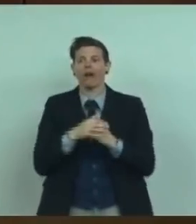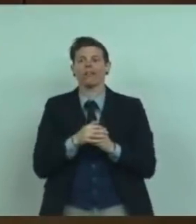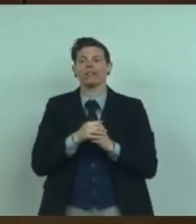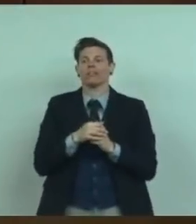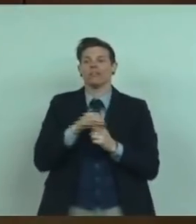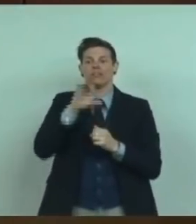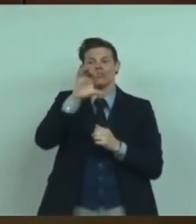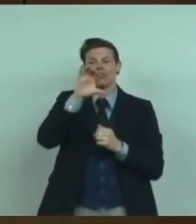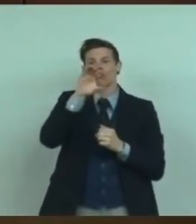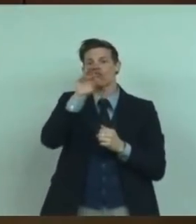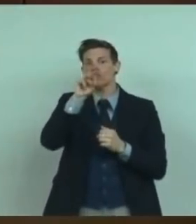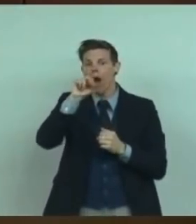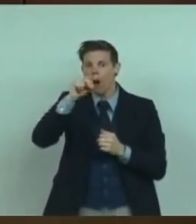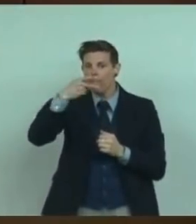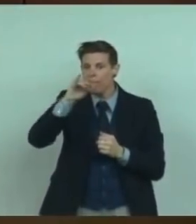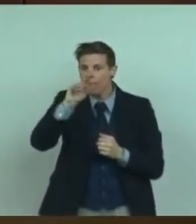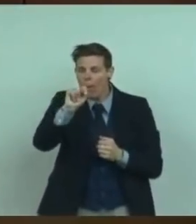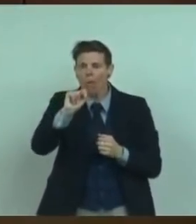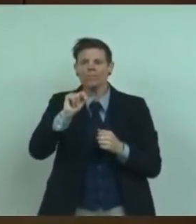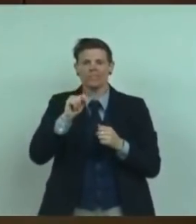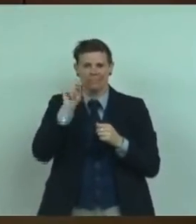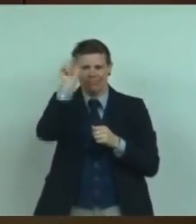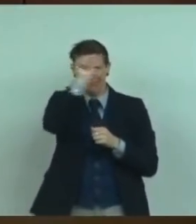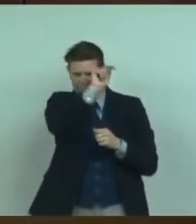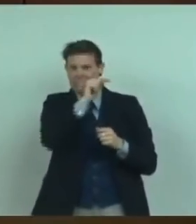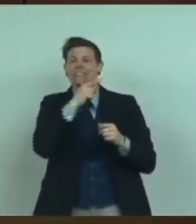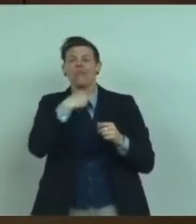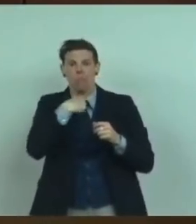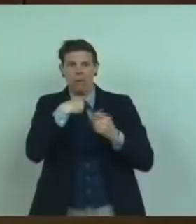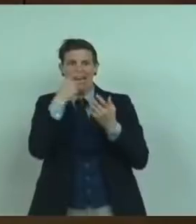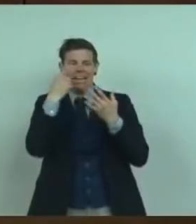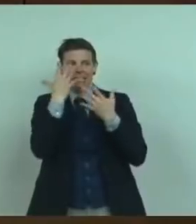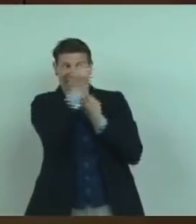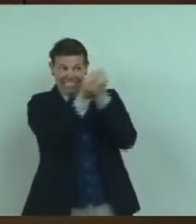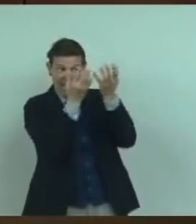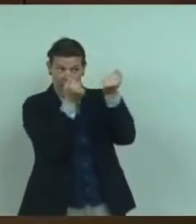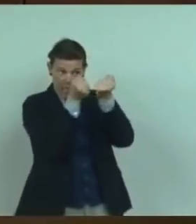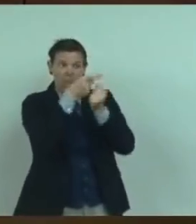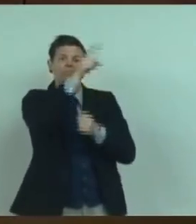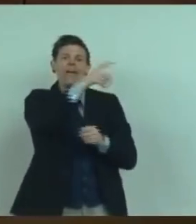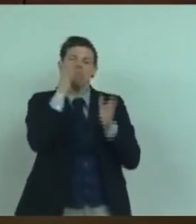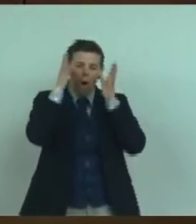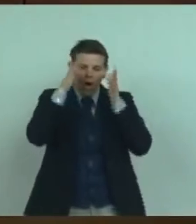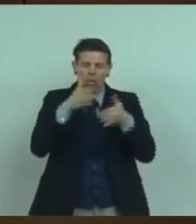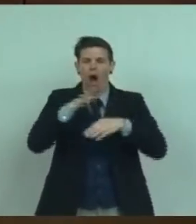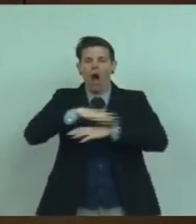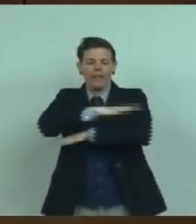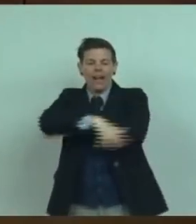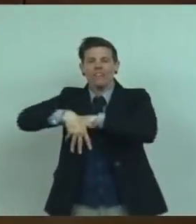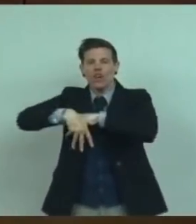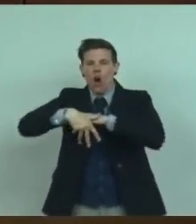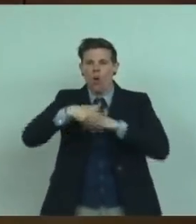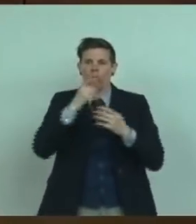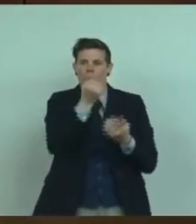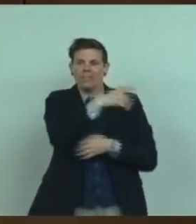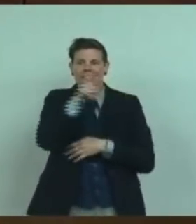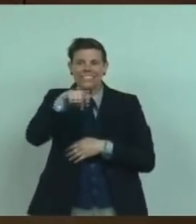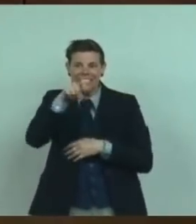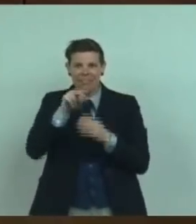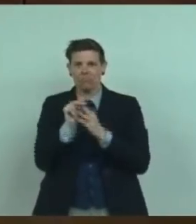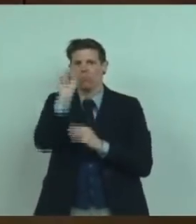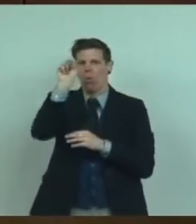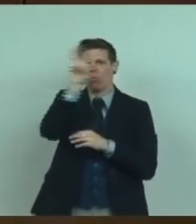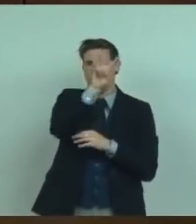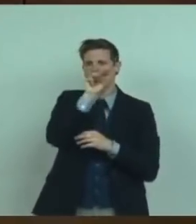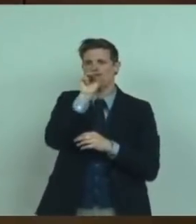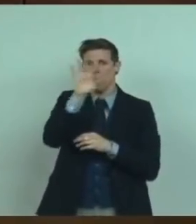serving Navajo Nation members. And why would we do that? Well, given the rural nature of many of these chapters, they can't mitigate their